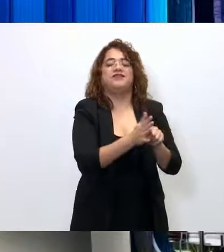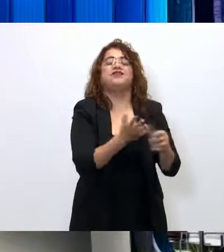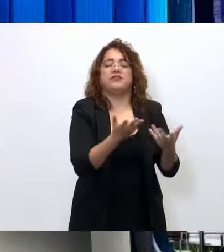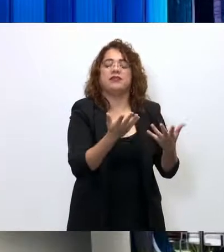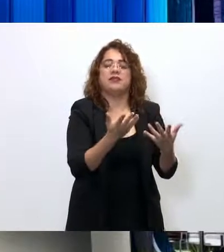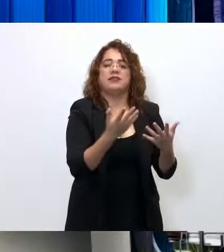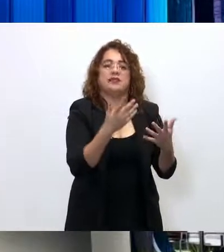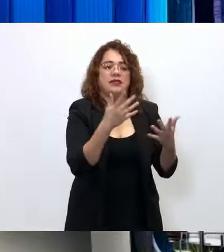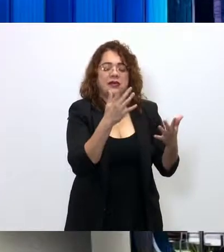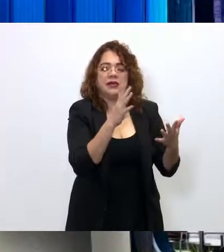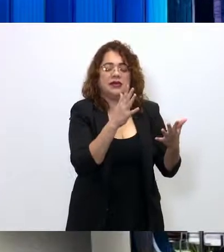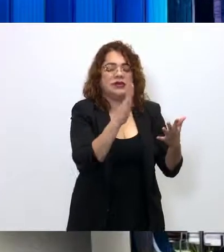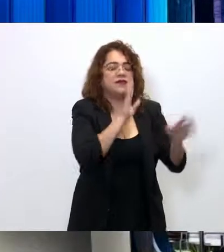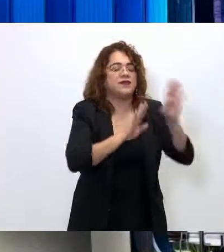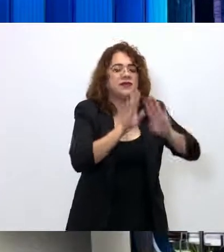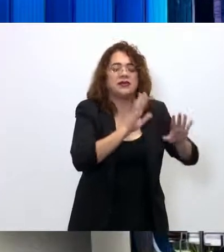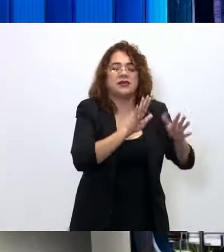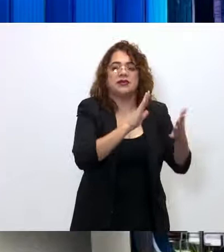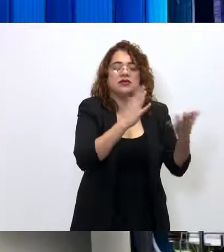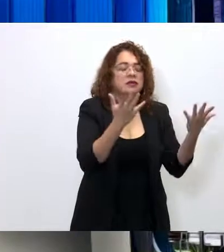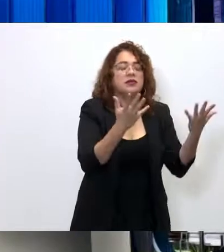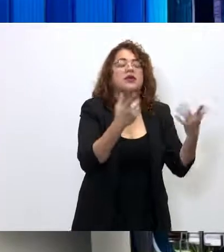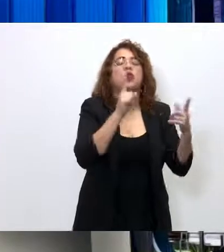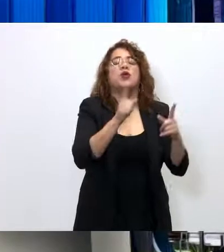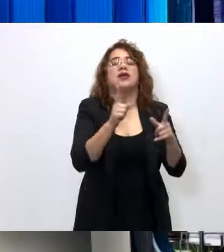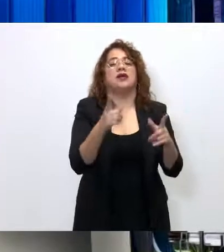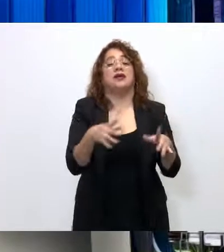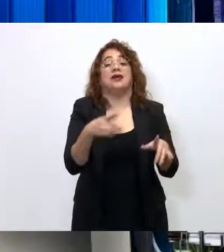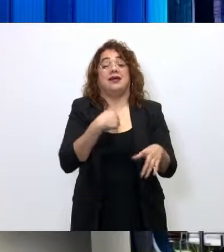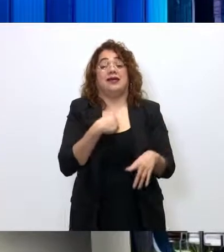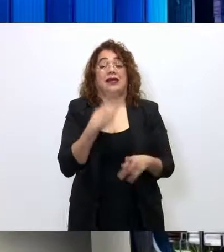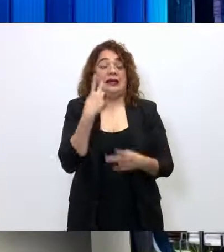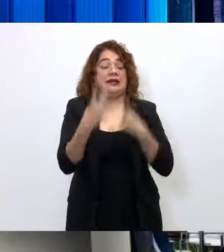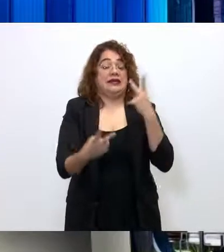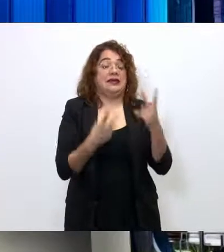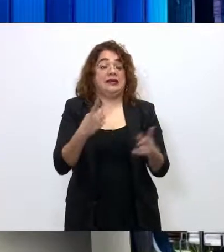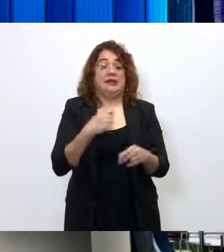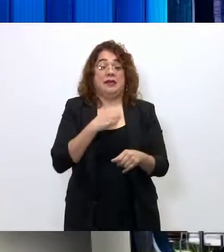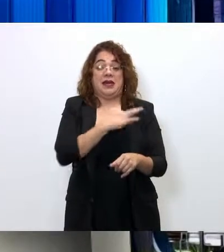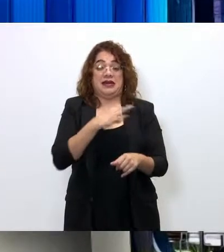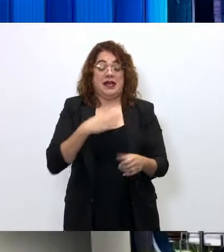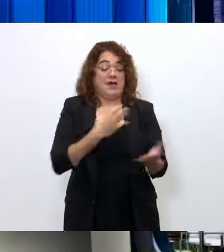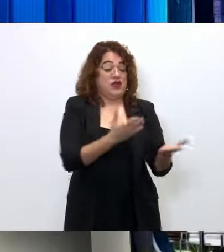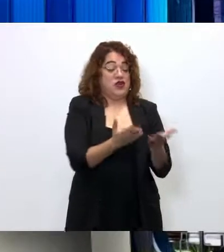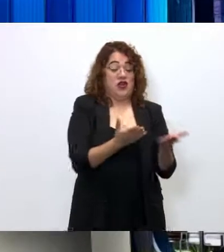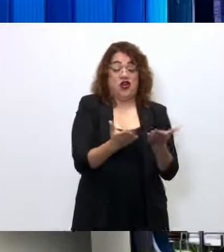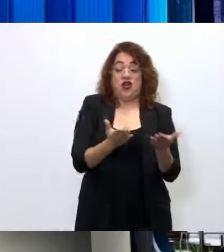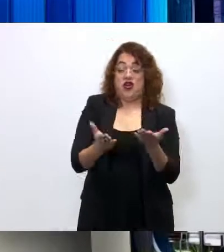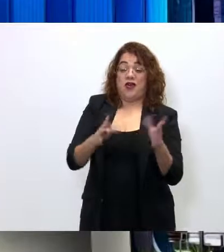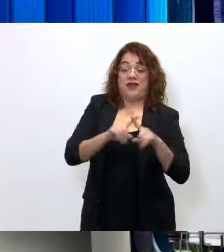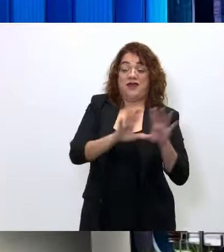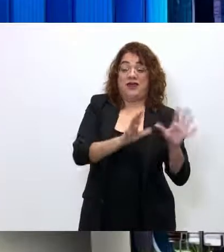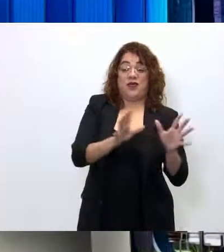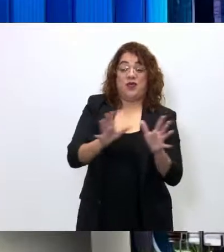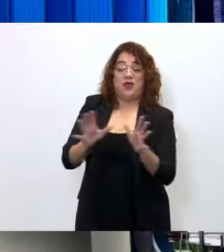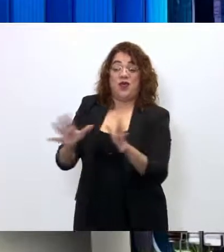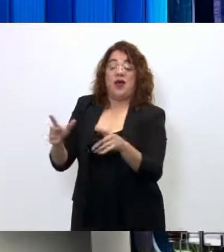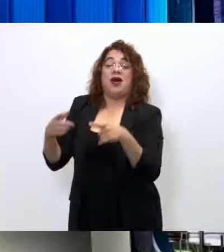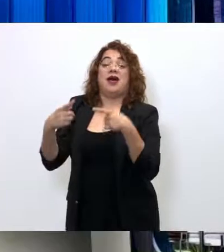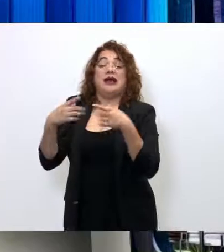celebrate all of you and all of them. And I'm just so proud of the accomplishments always, but particularly in this past